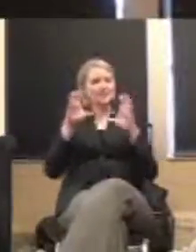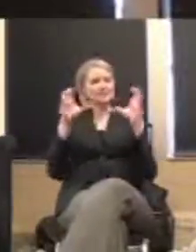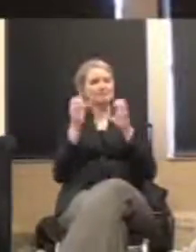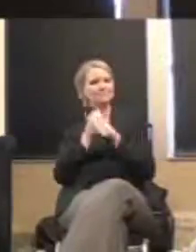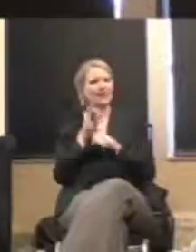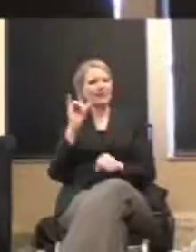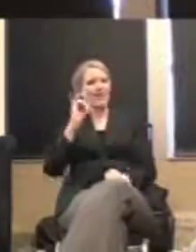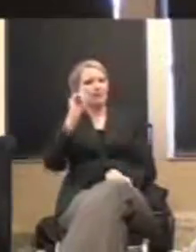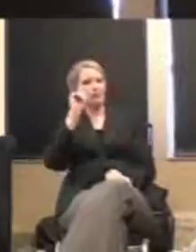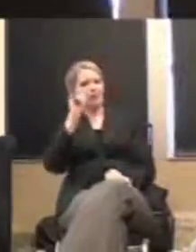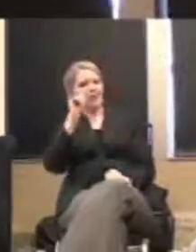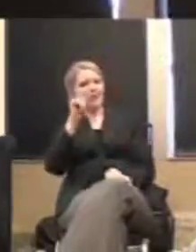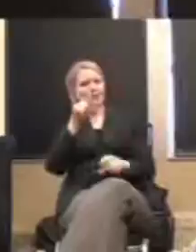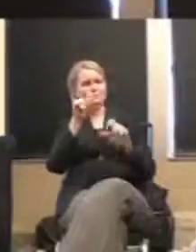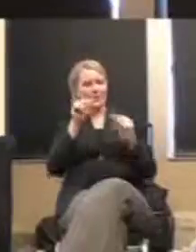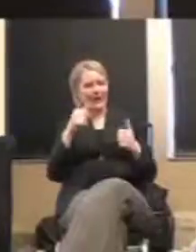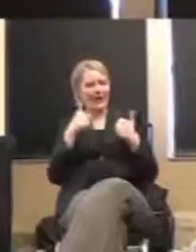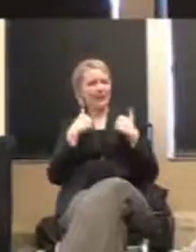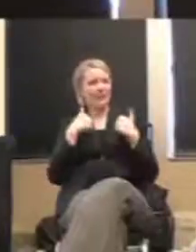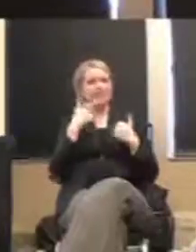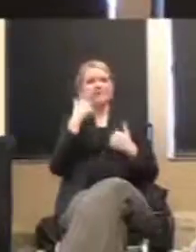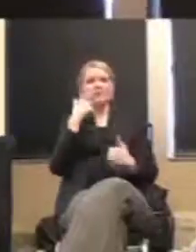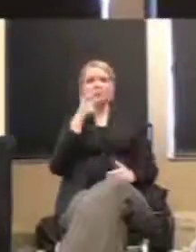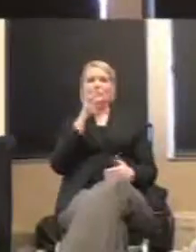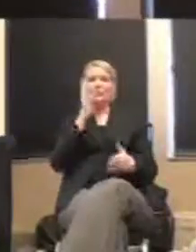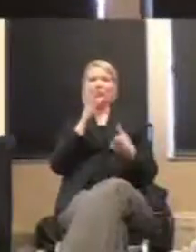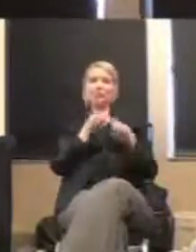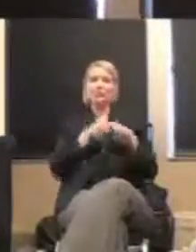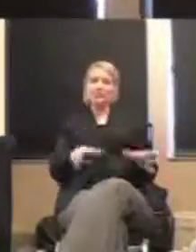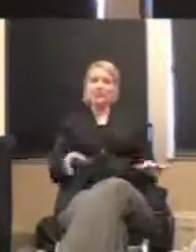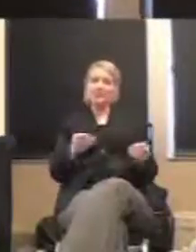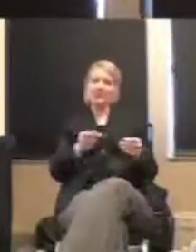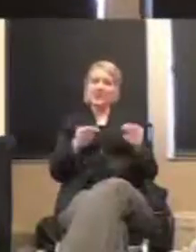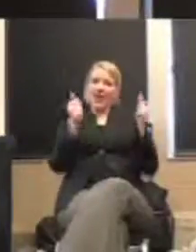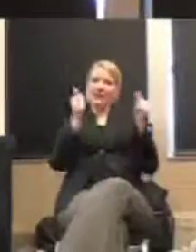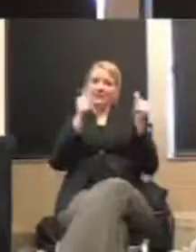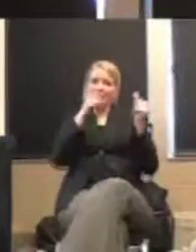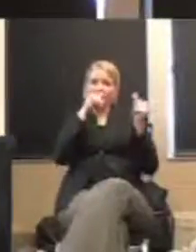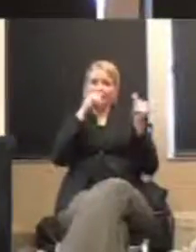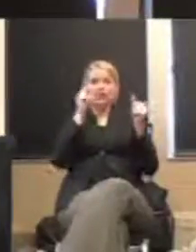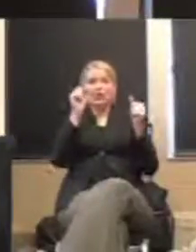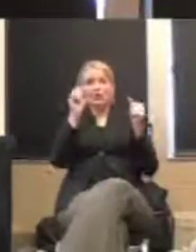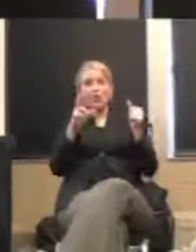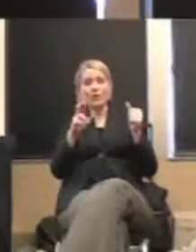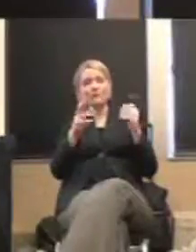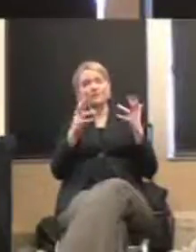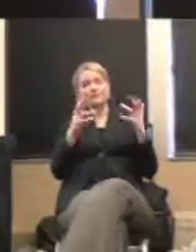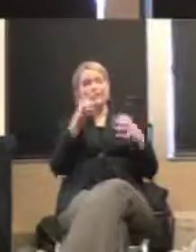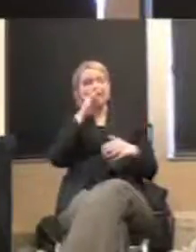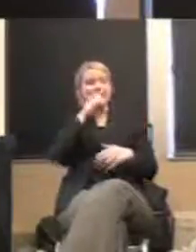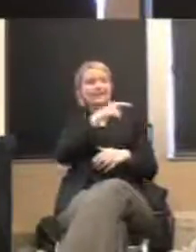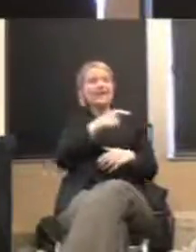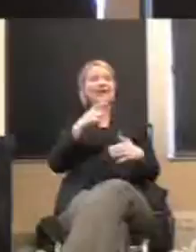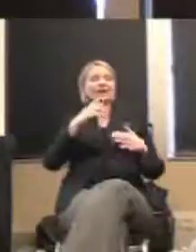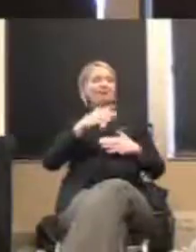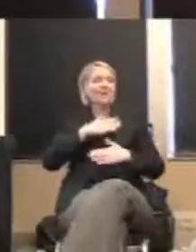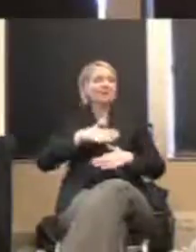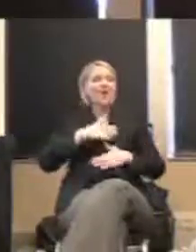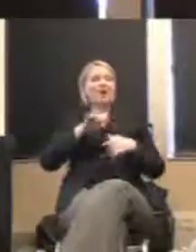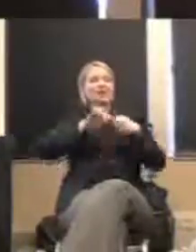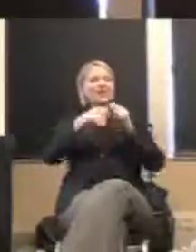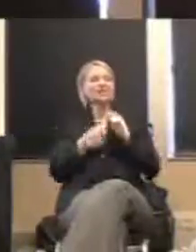them, and you can have them, because I tell you, you'll lose them really, really fast. Yep. Or you have the kiddos that really enjoy flapping them and